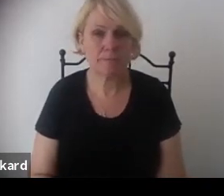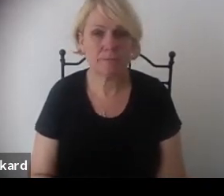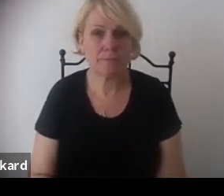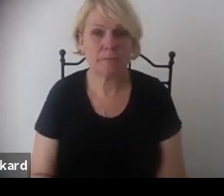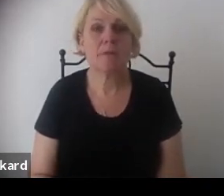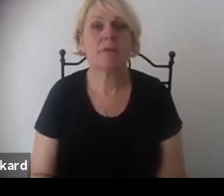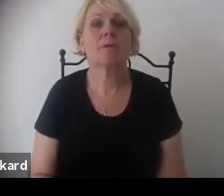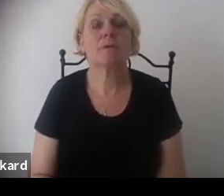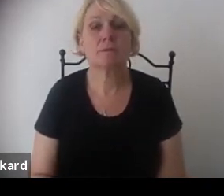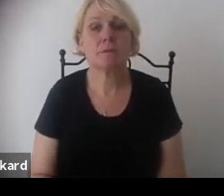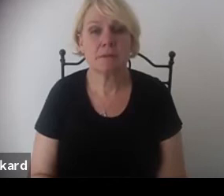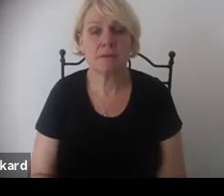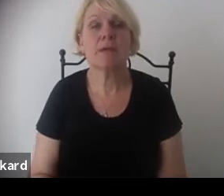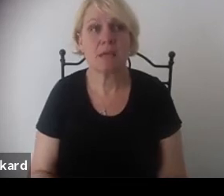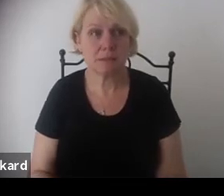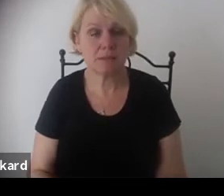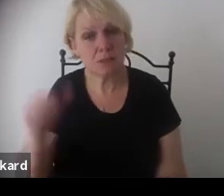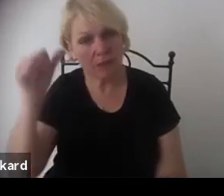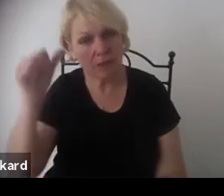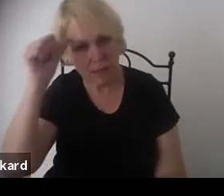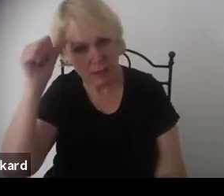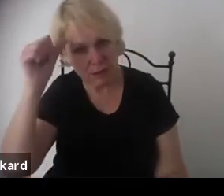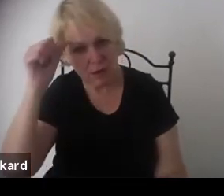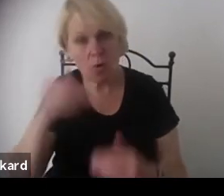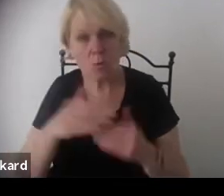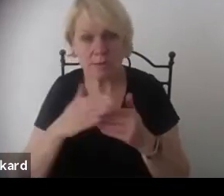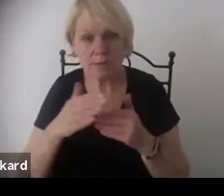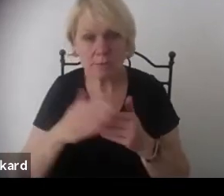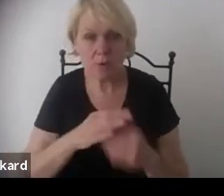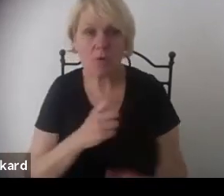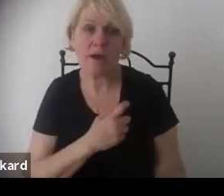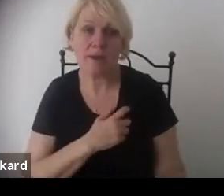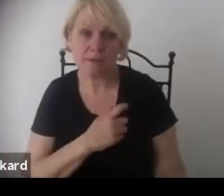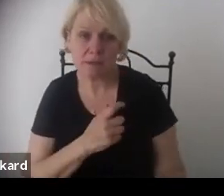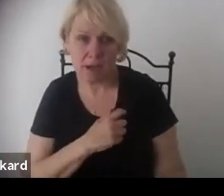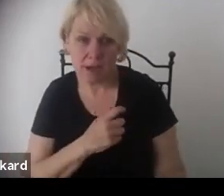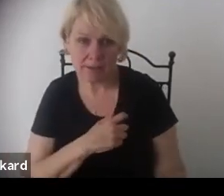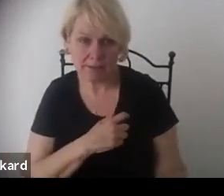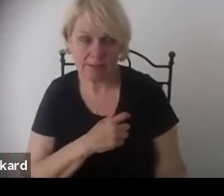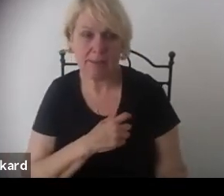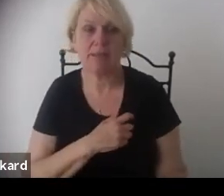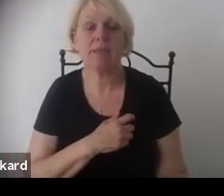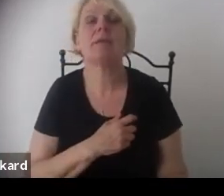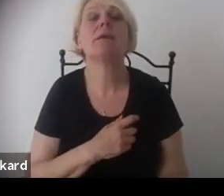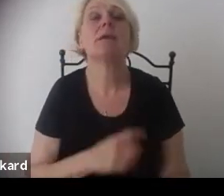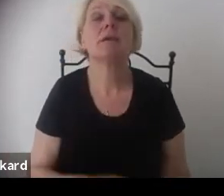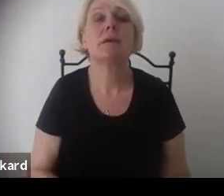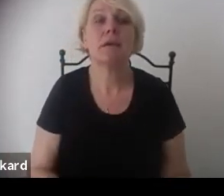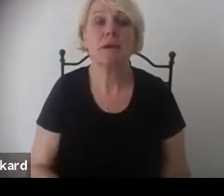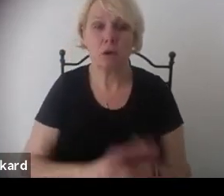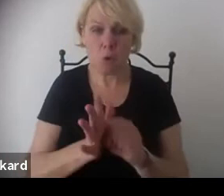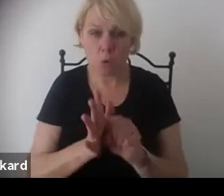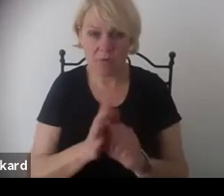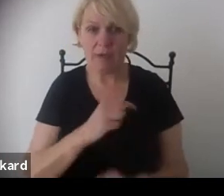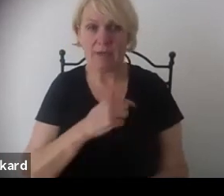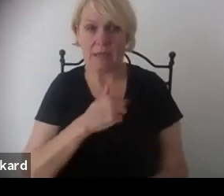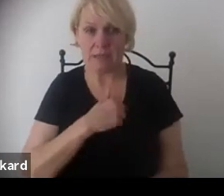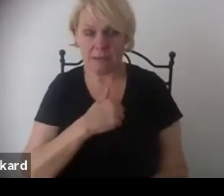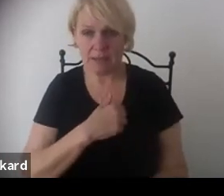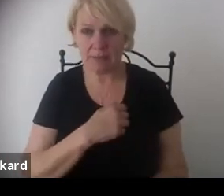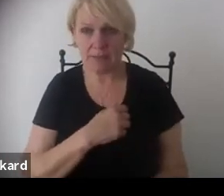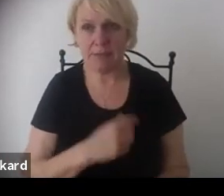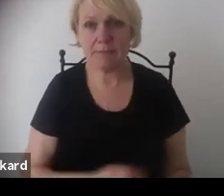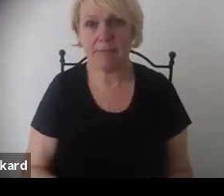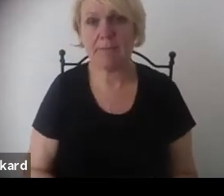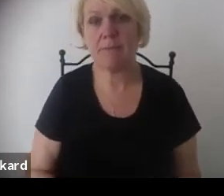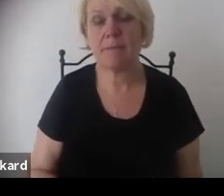that there is increased anxiety in terms of the virus itself, but also, like you said before, about